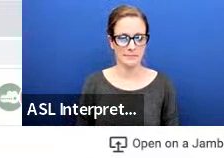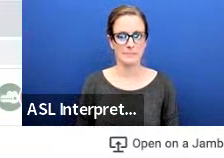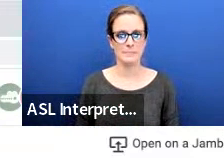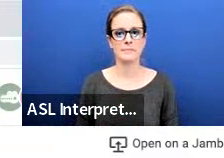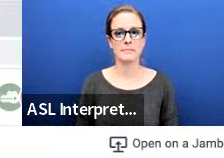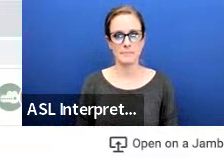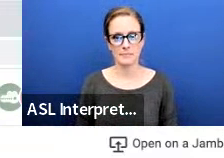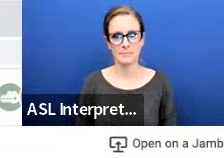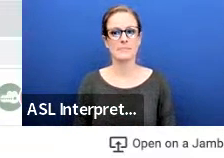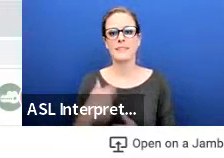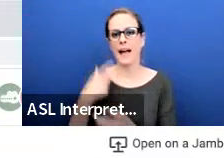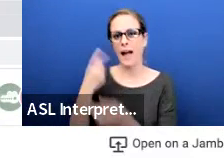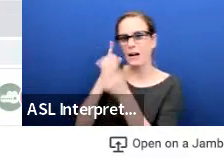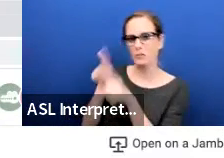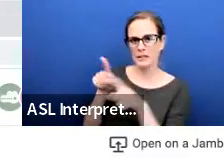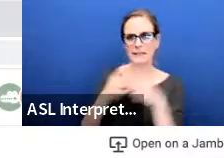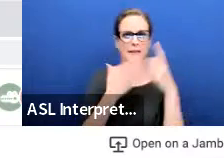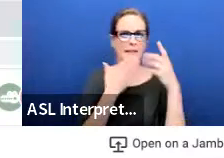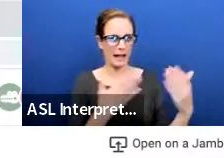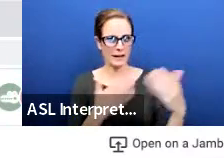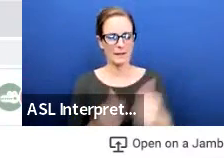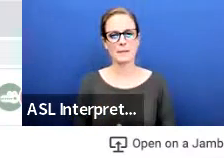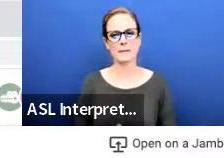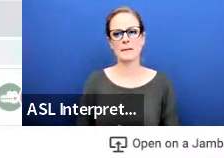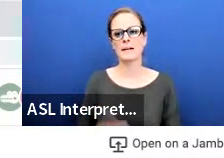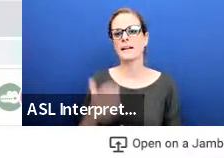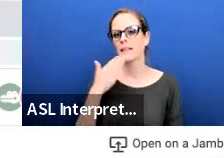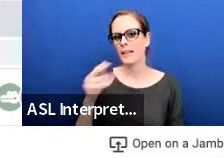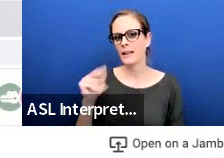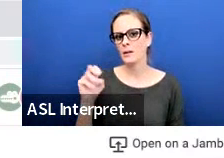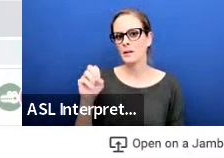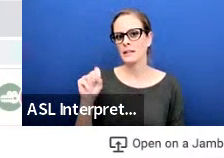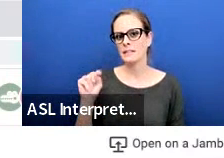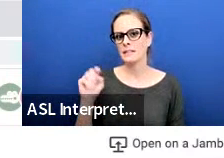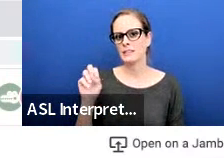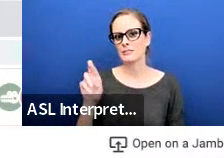Thank I you. agree, Wendy. Thank you, Nestor.